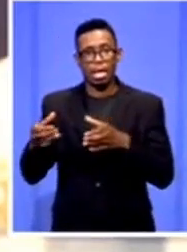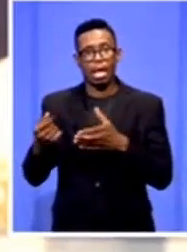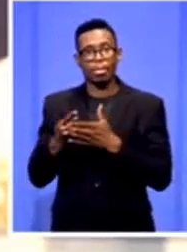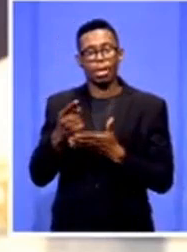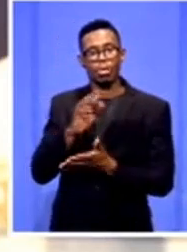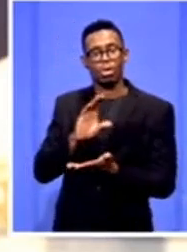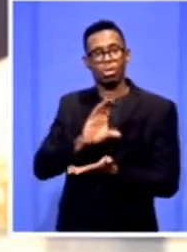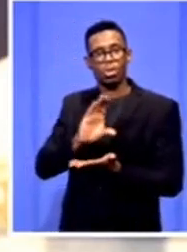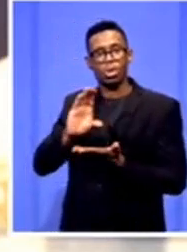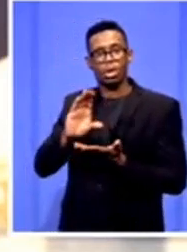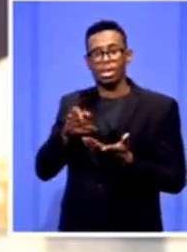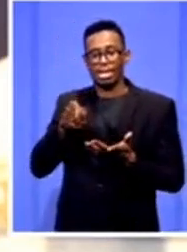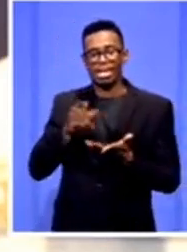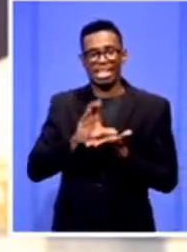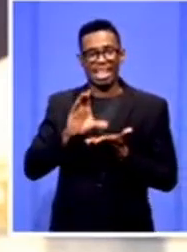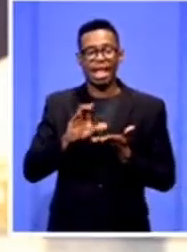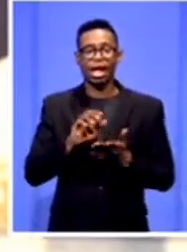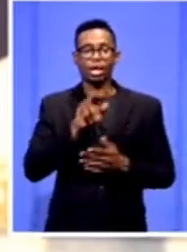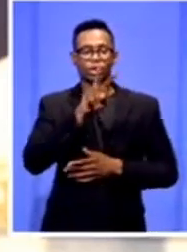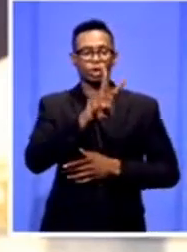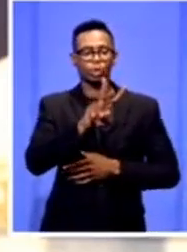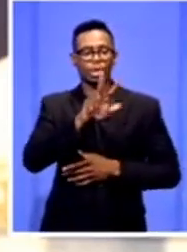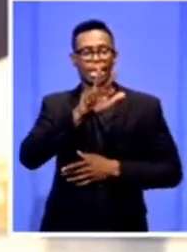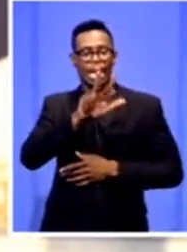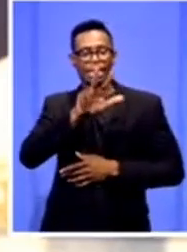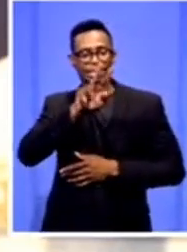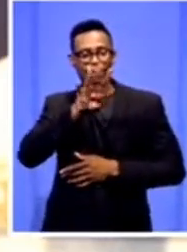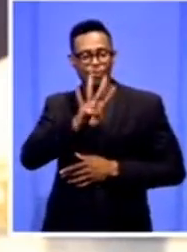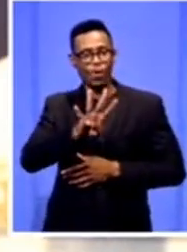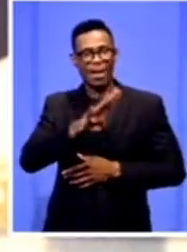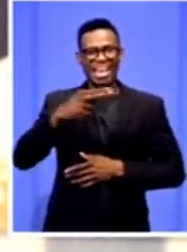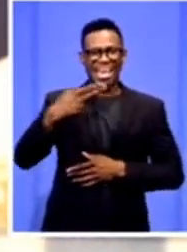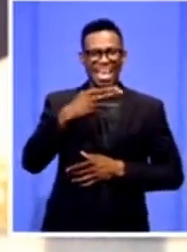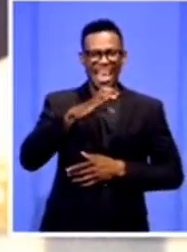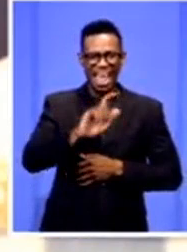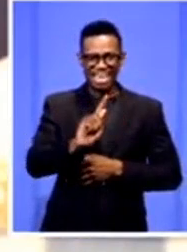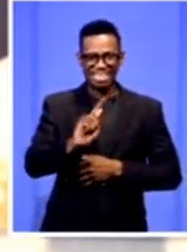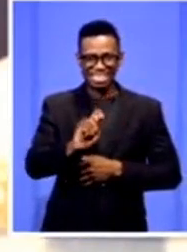land, was handed over to its 65 rightful